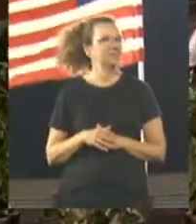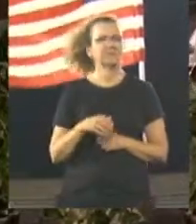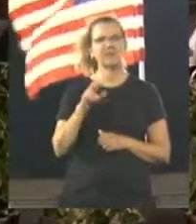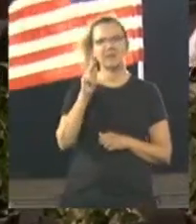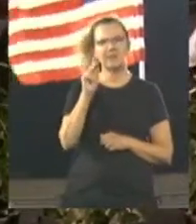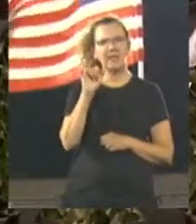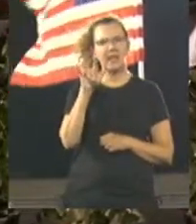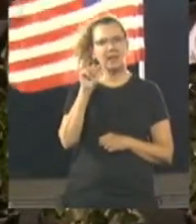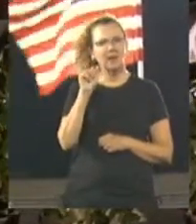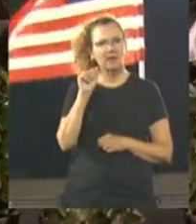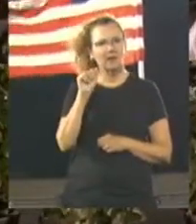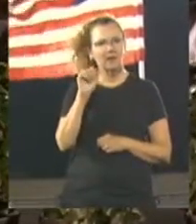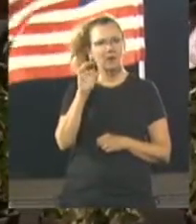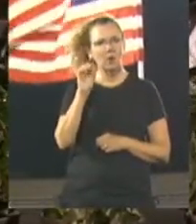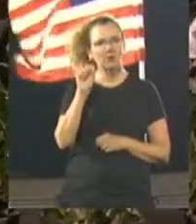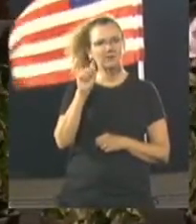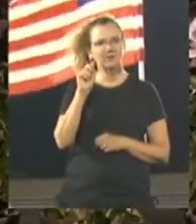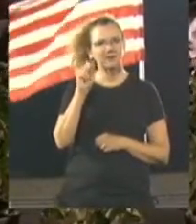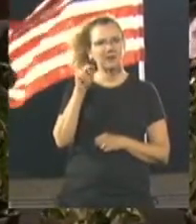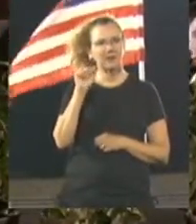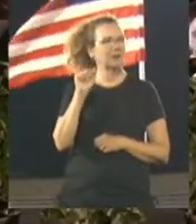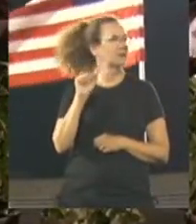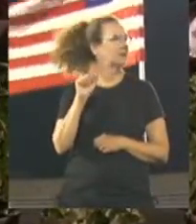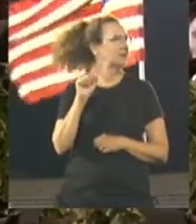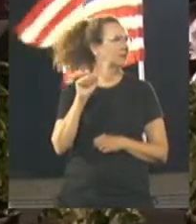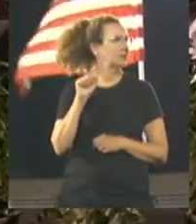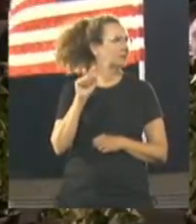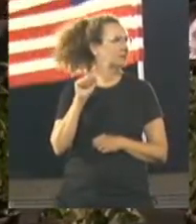Kayla S. Pena.